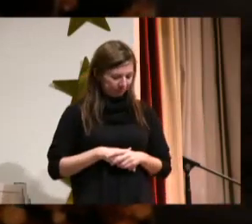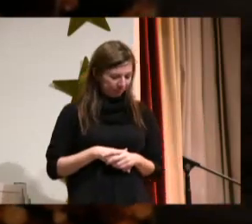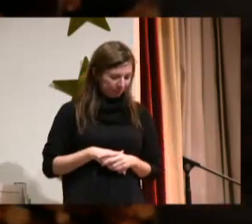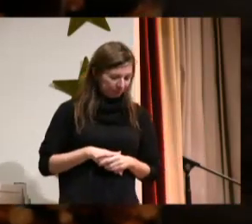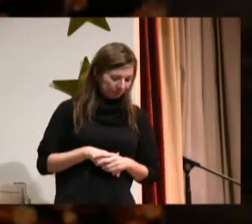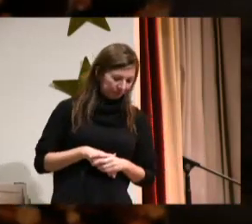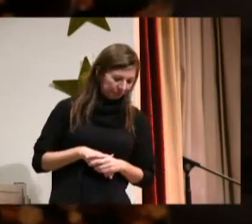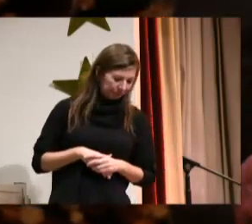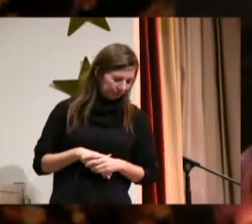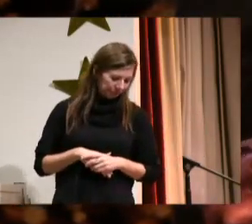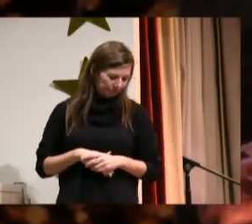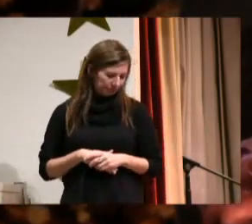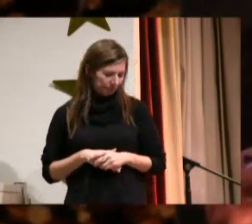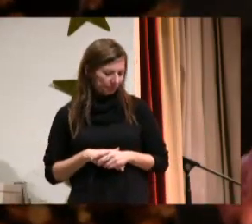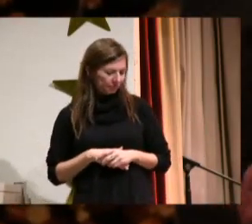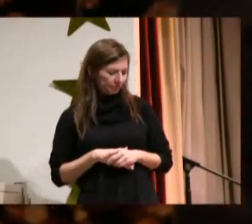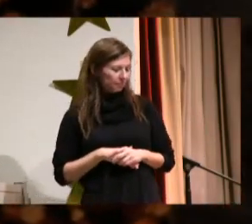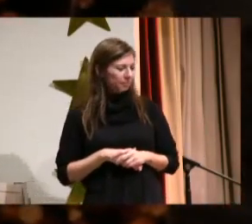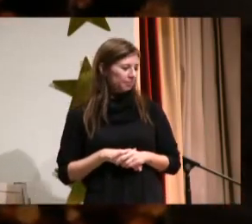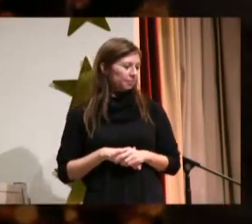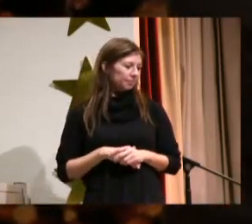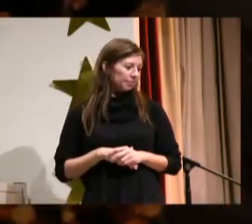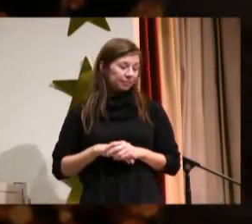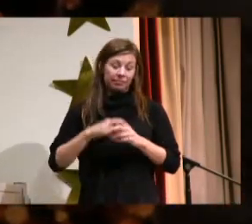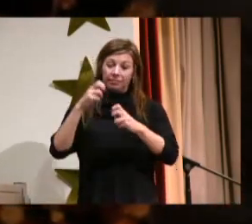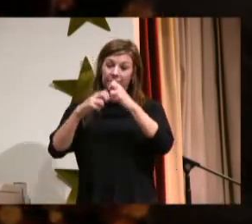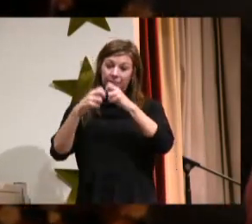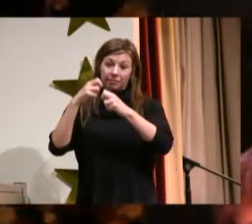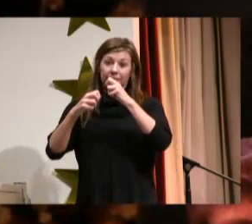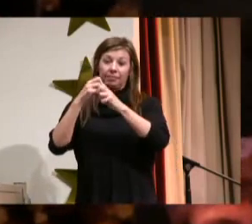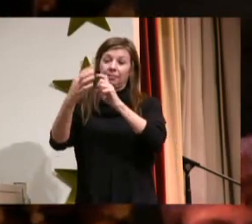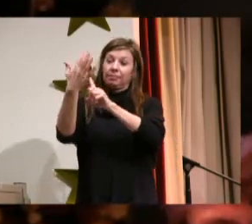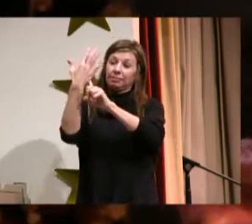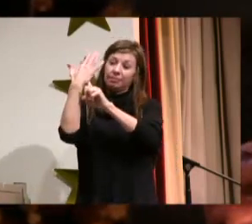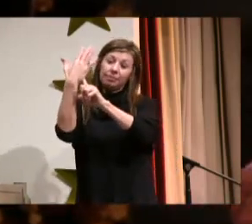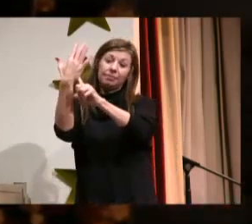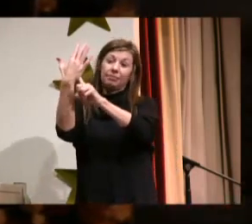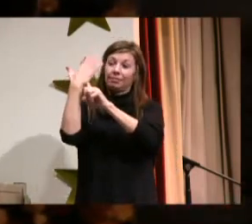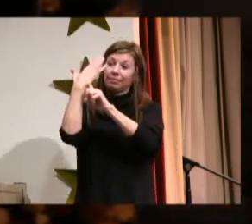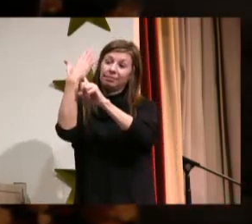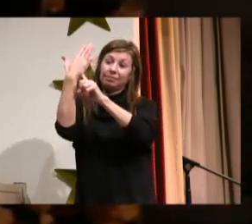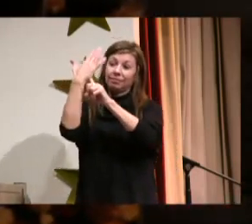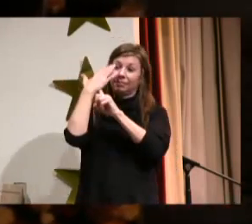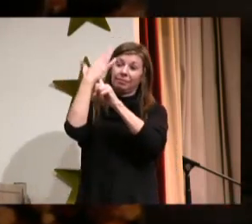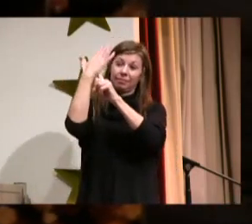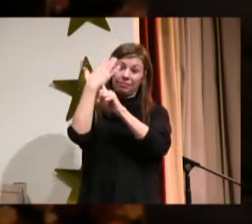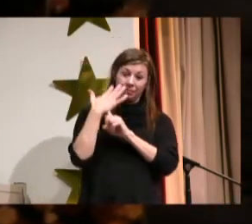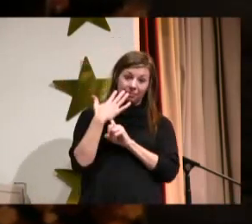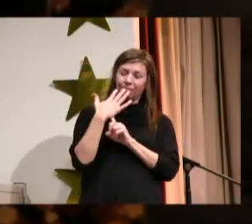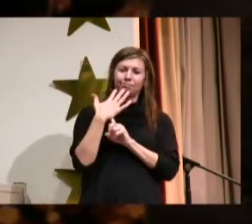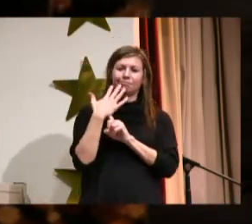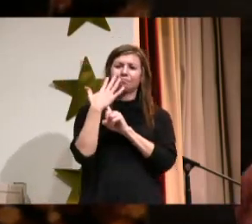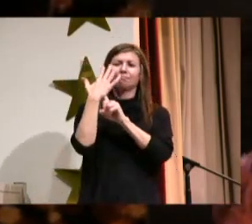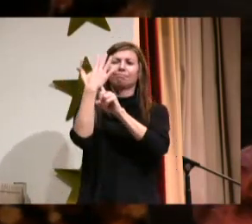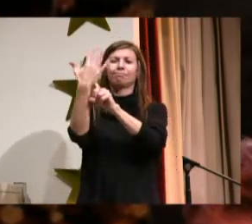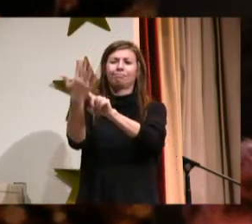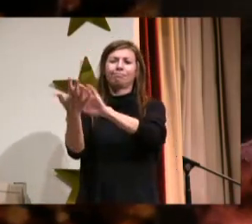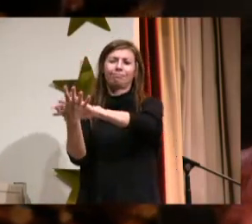And I'll keep this world from dragging me down, but I'll stand my